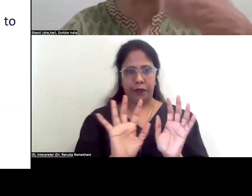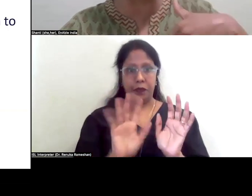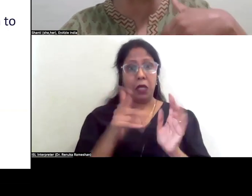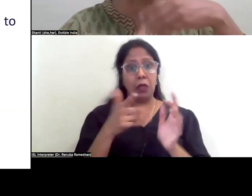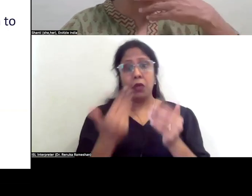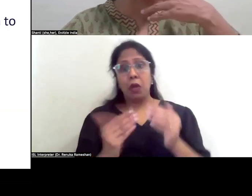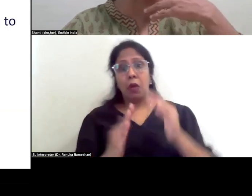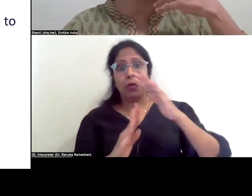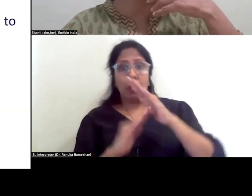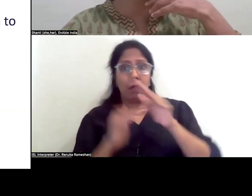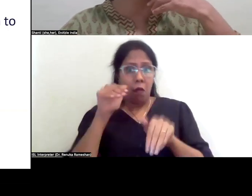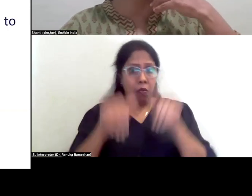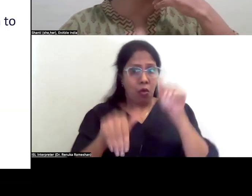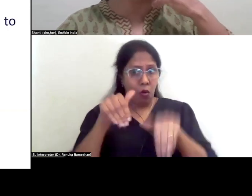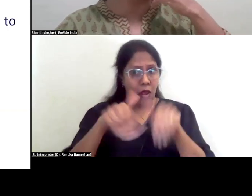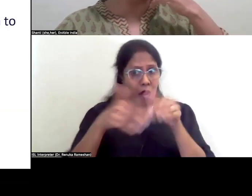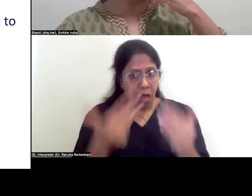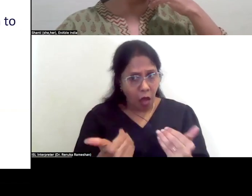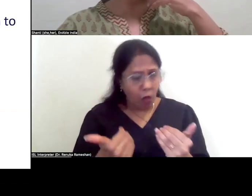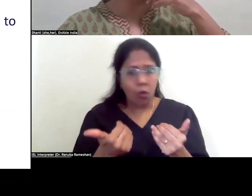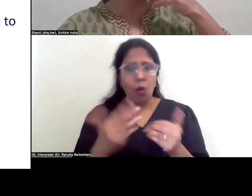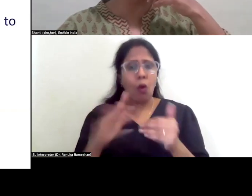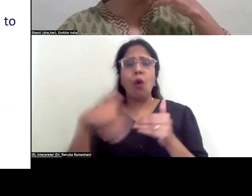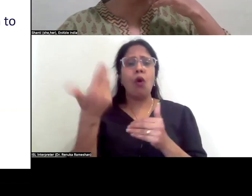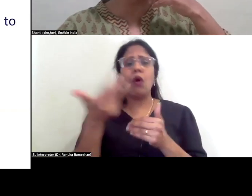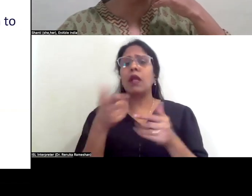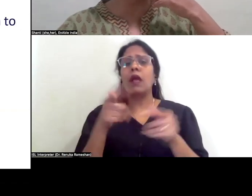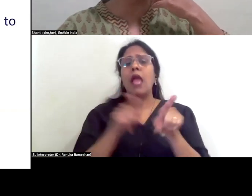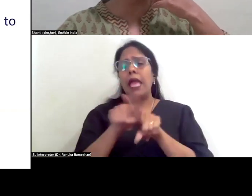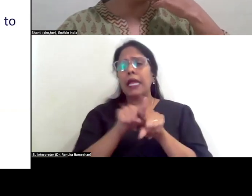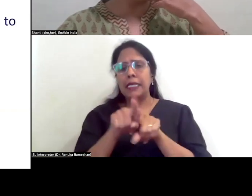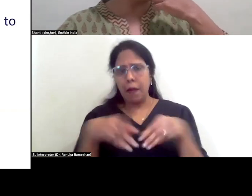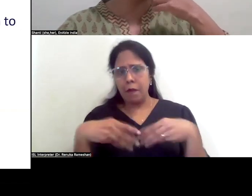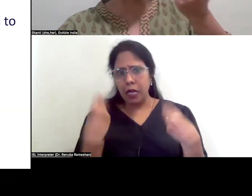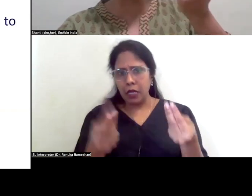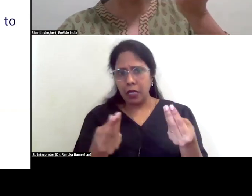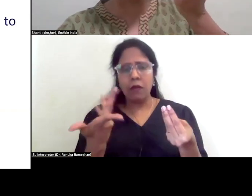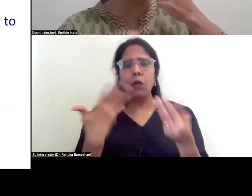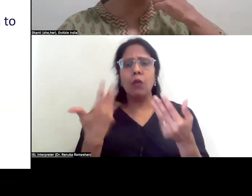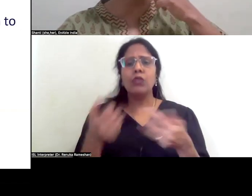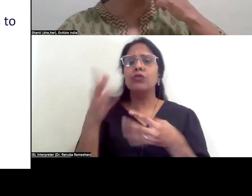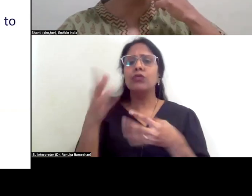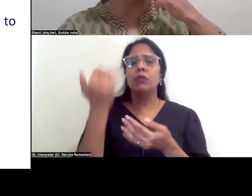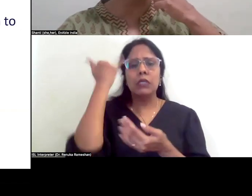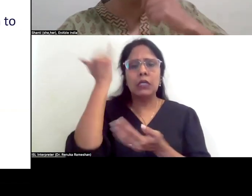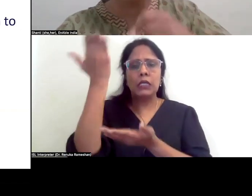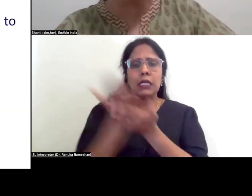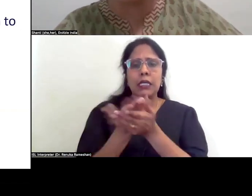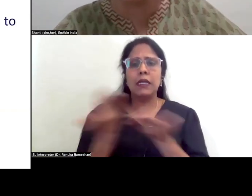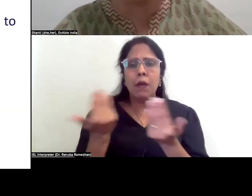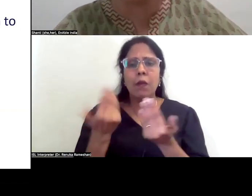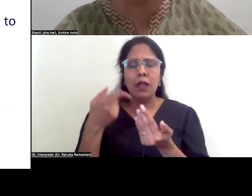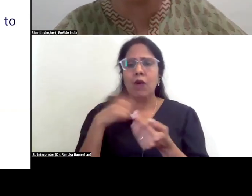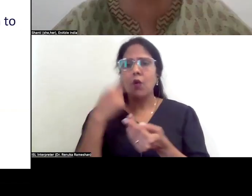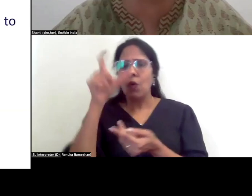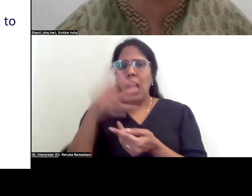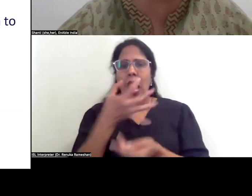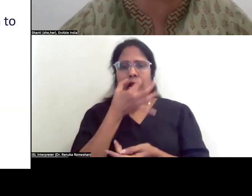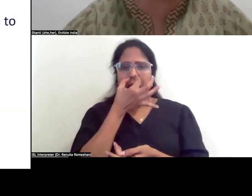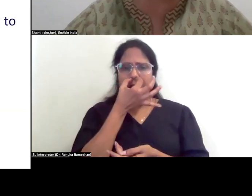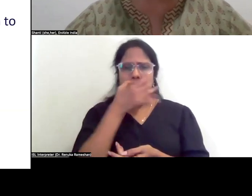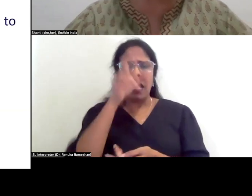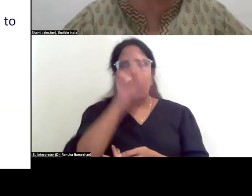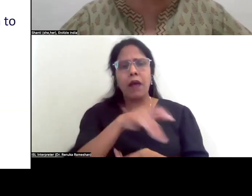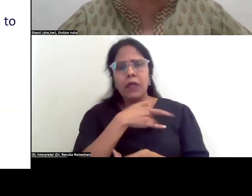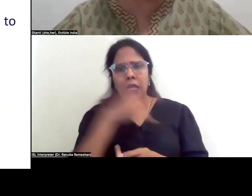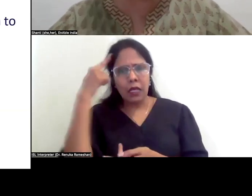this point, or I could go through the practical examples. What do you suggest? Would you prefer if I'm asking my colleagues? Kavya, do you suggest I go through